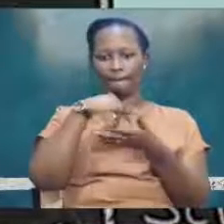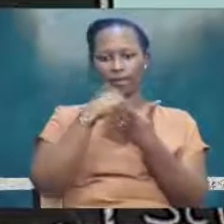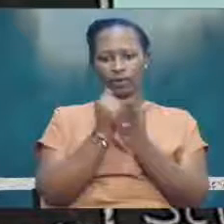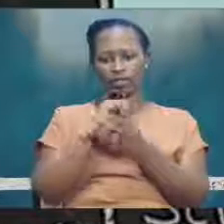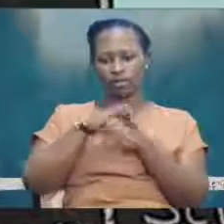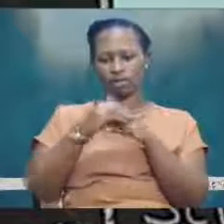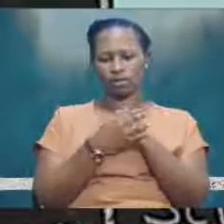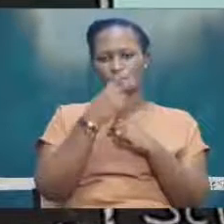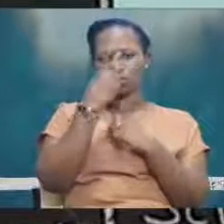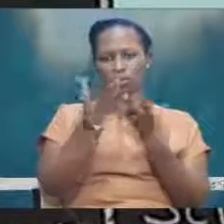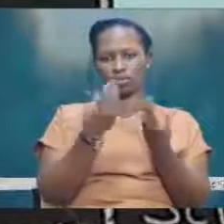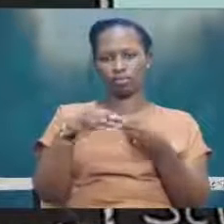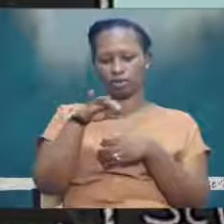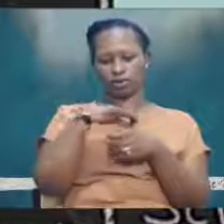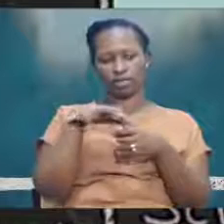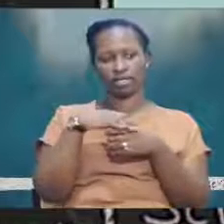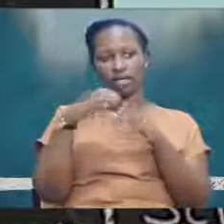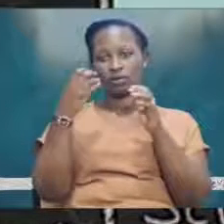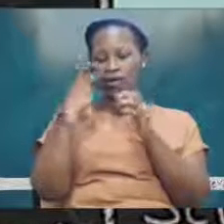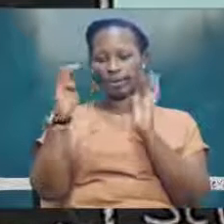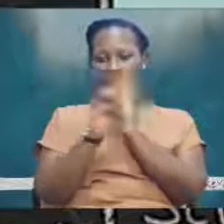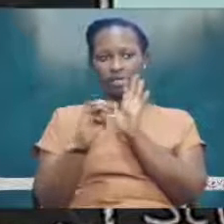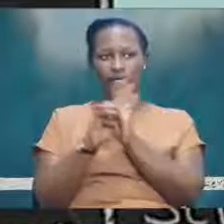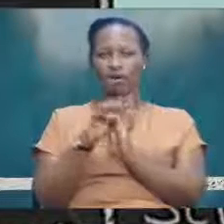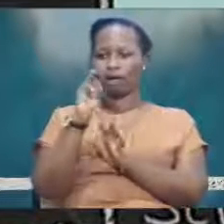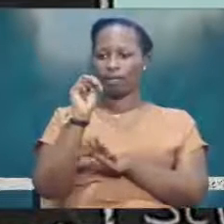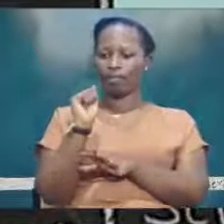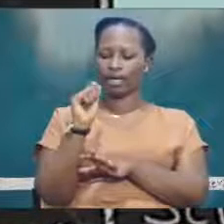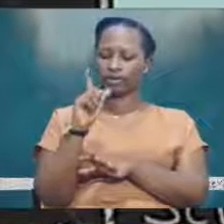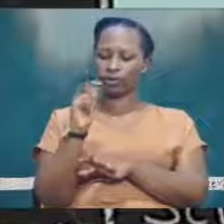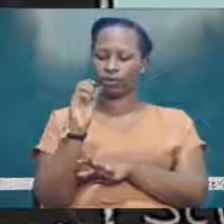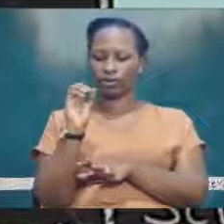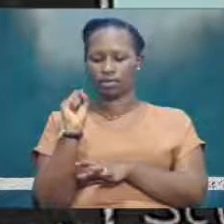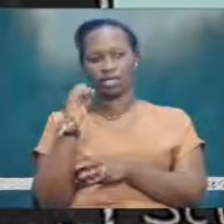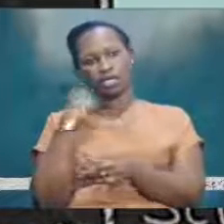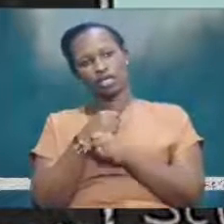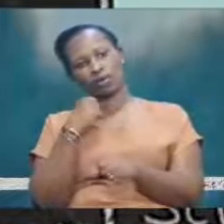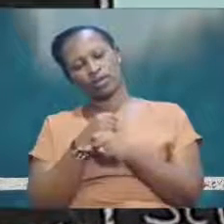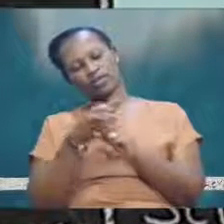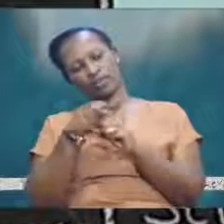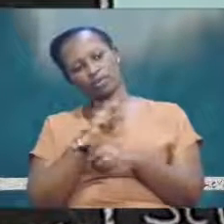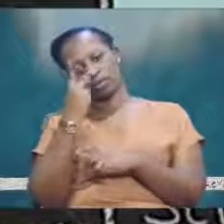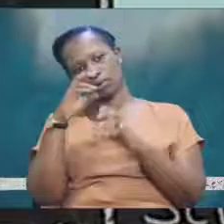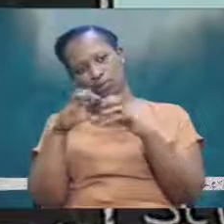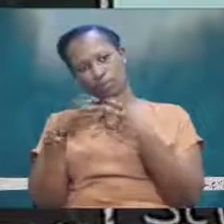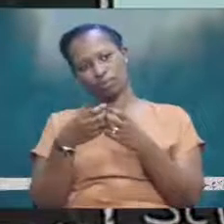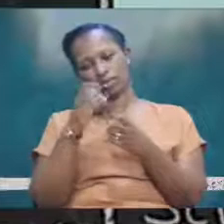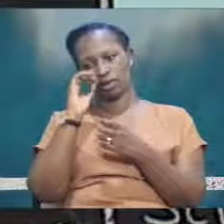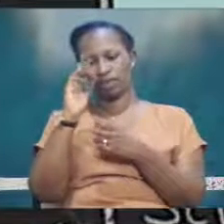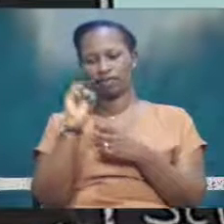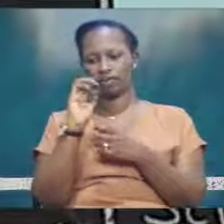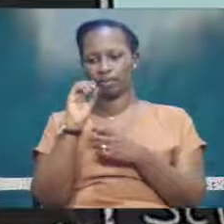2 simple sugars. We have seen examples like maltose, which is formed from 2 glucose molecules. We